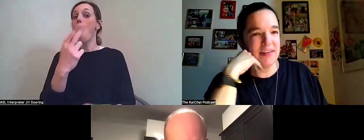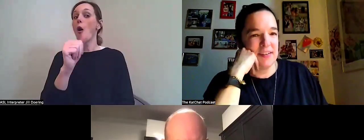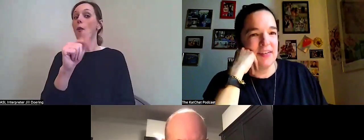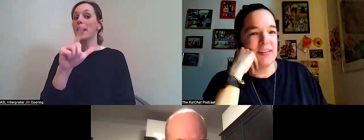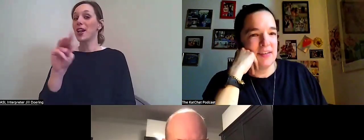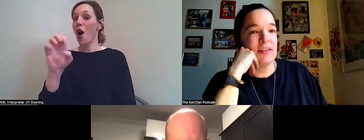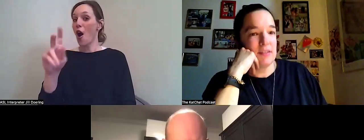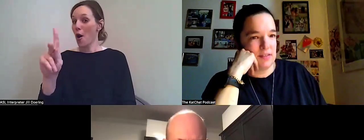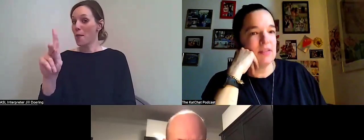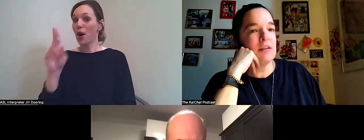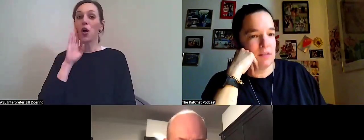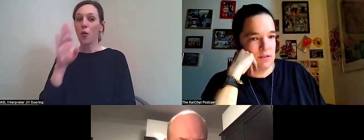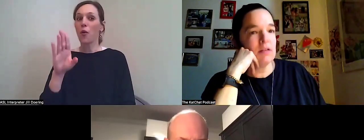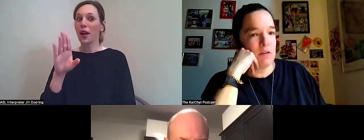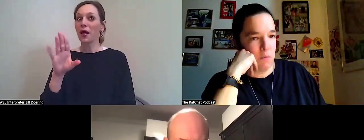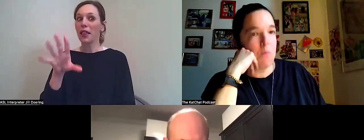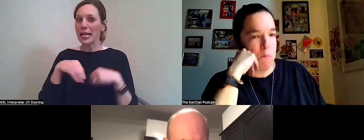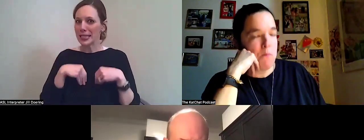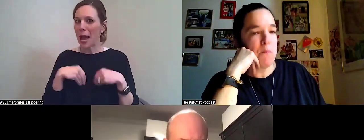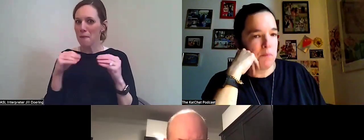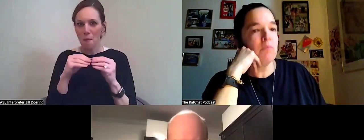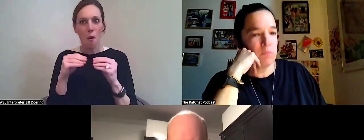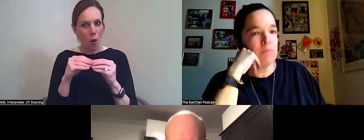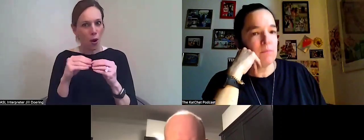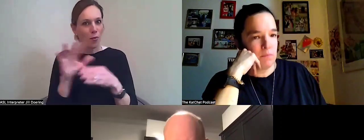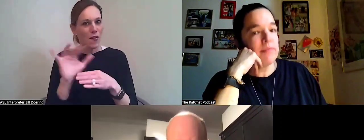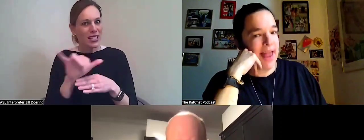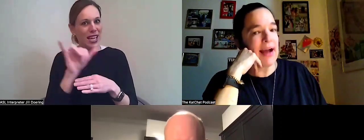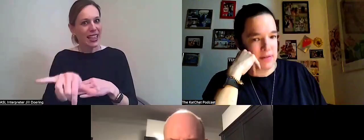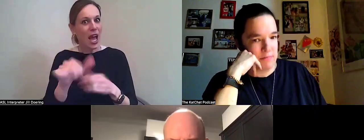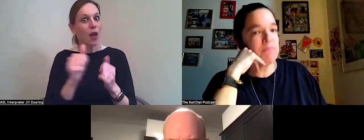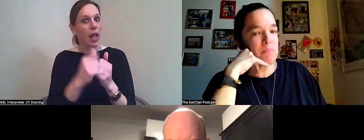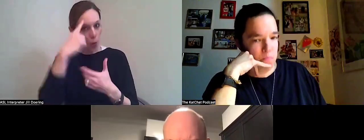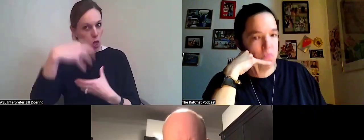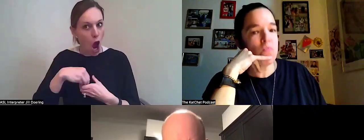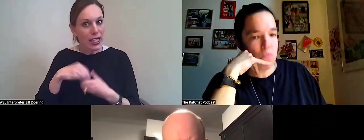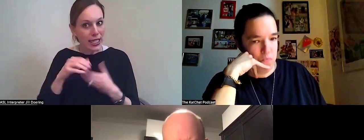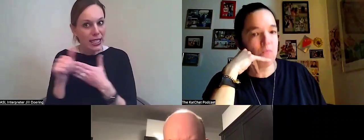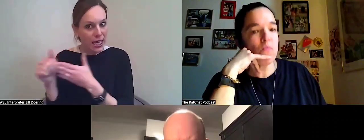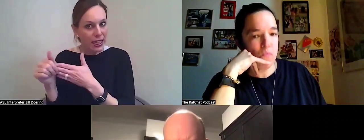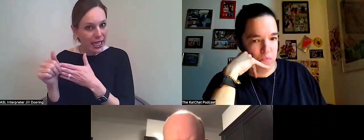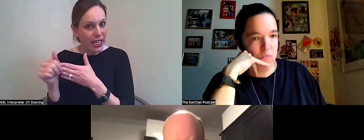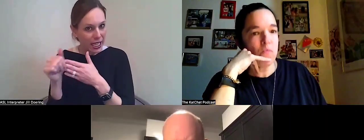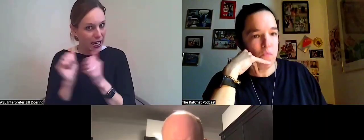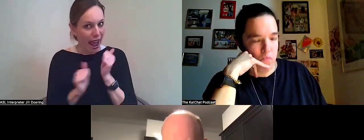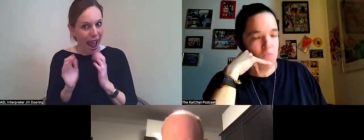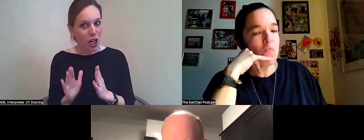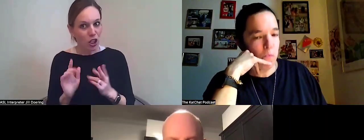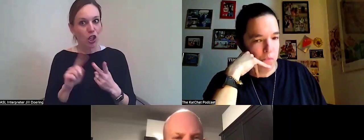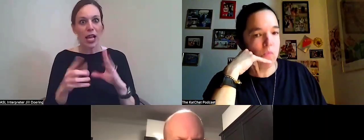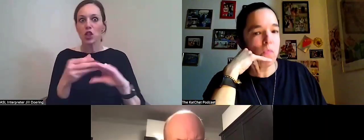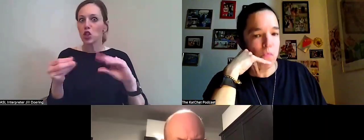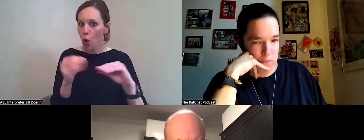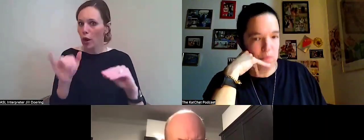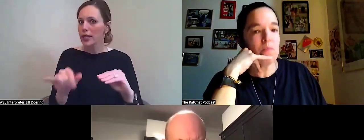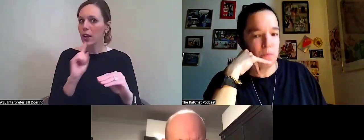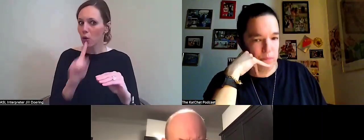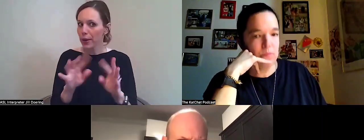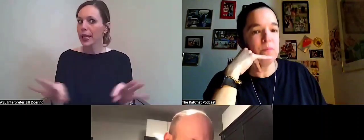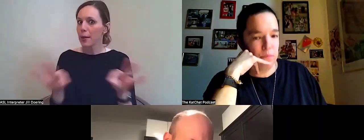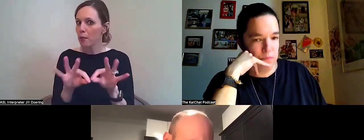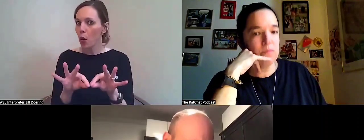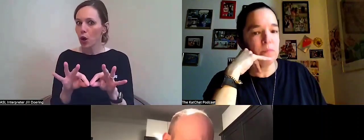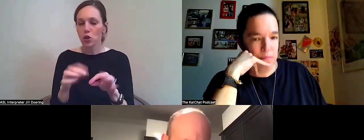movies like that, more movies having autistic leads Yeah. and stories that are that important, I think,